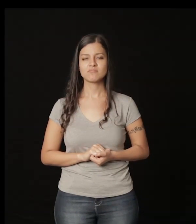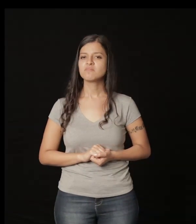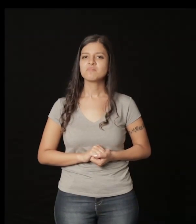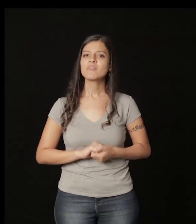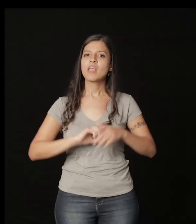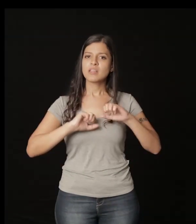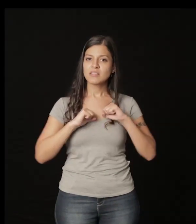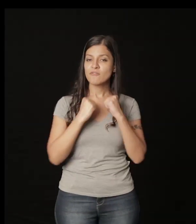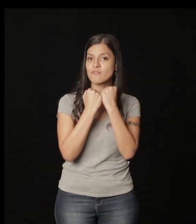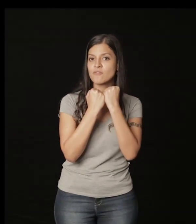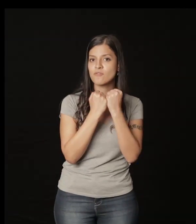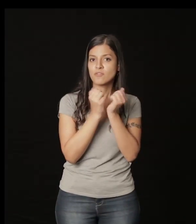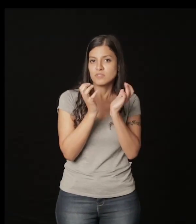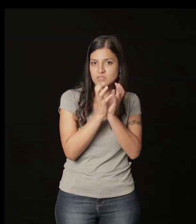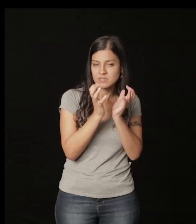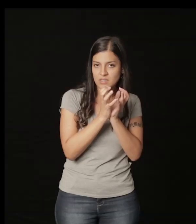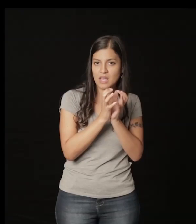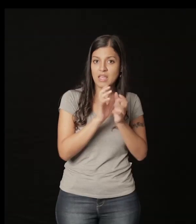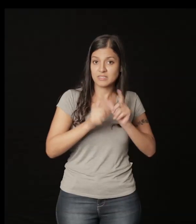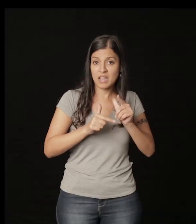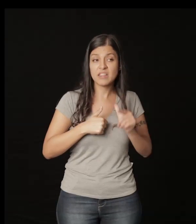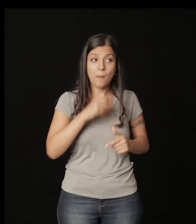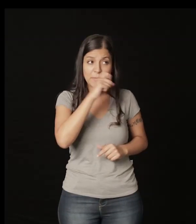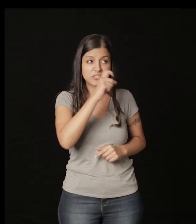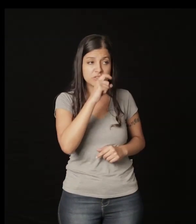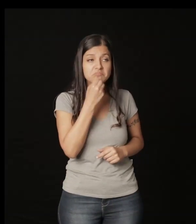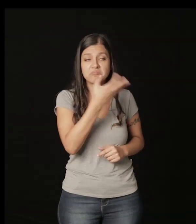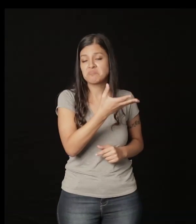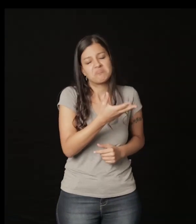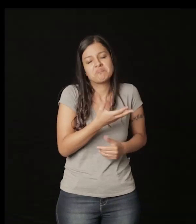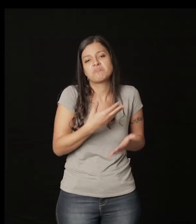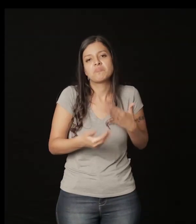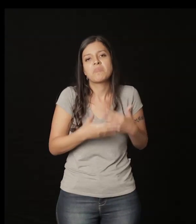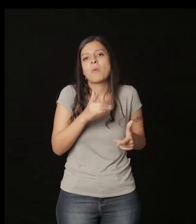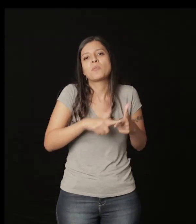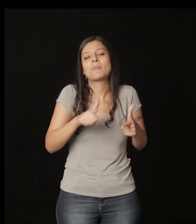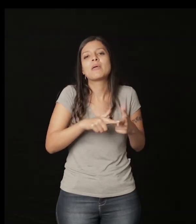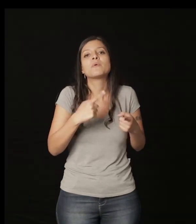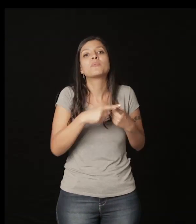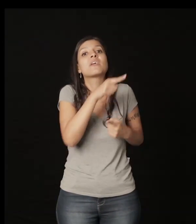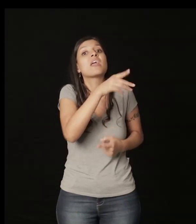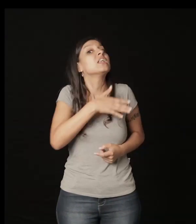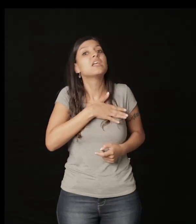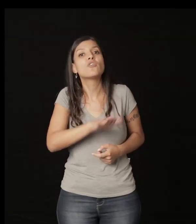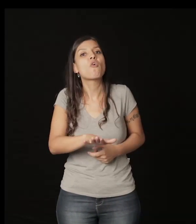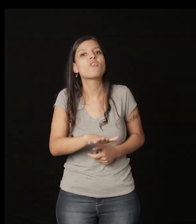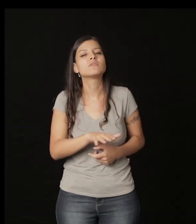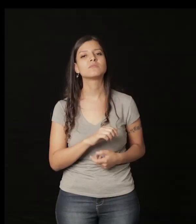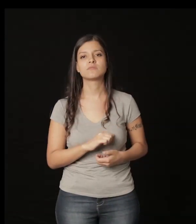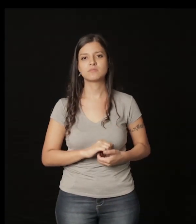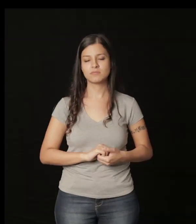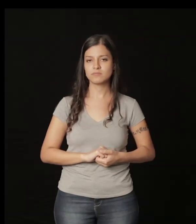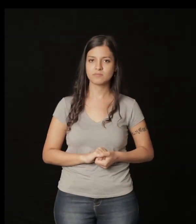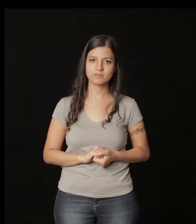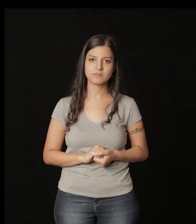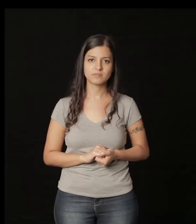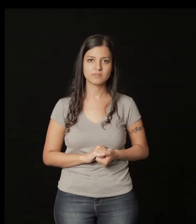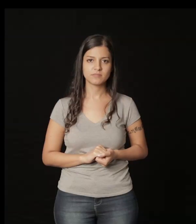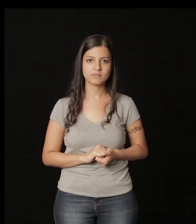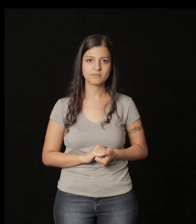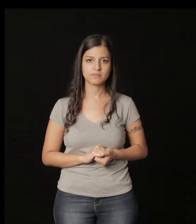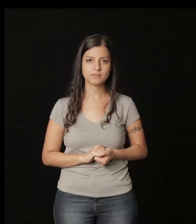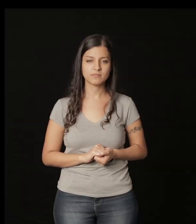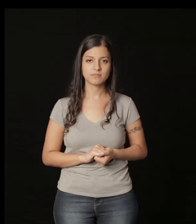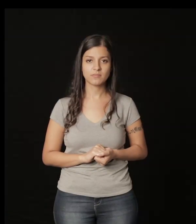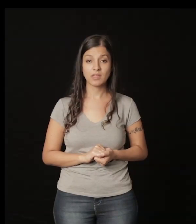have a problem with lying to the Israeli Defense Force, for example, in order to get access and make a work, because I don't like the